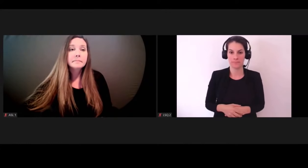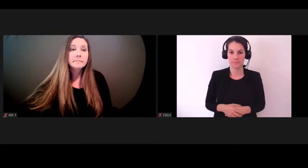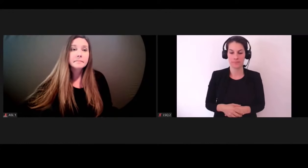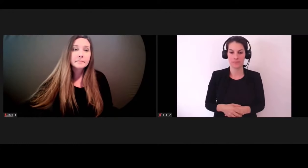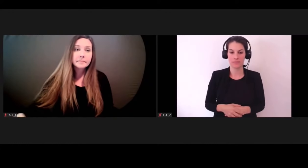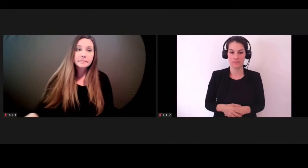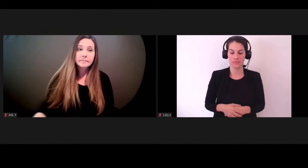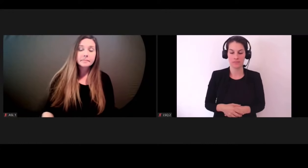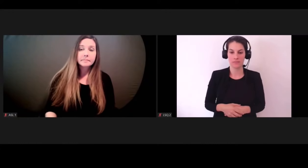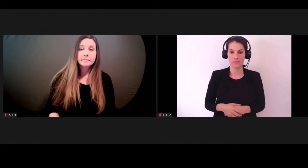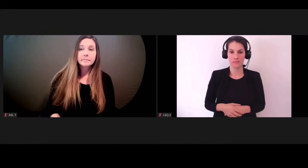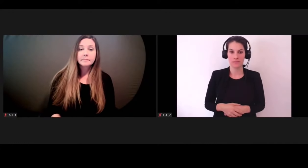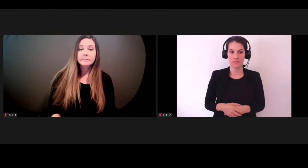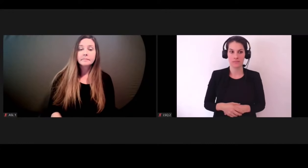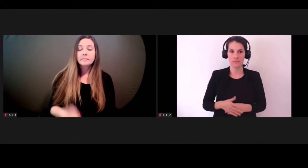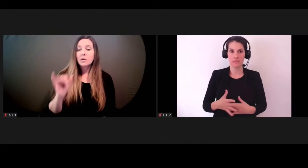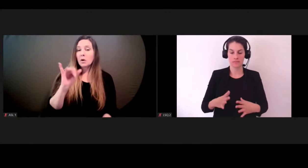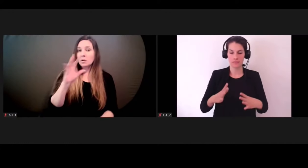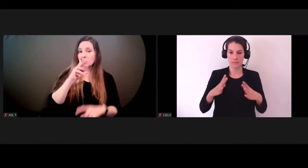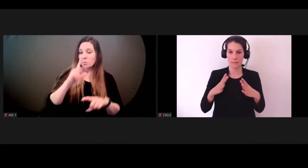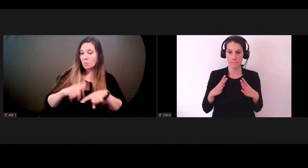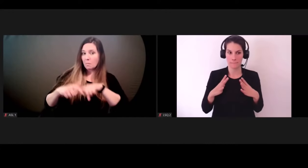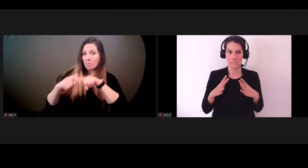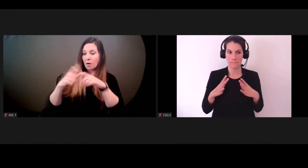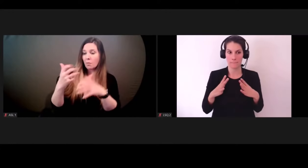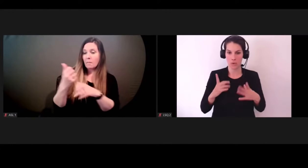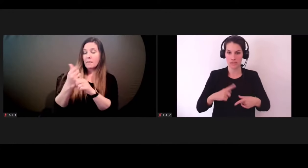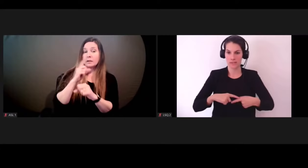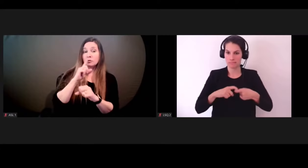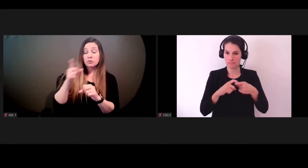We're just going to pause a minute to make sure we're live on YouTube.